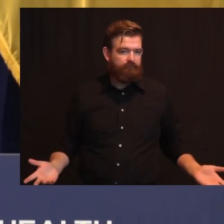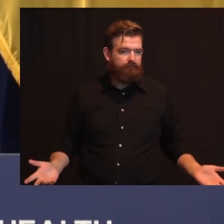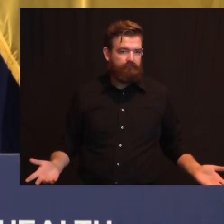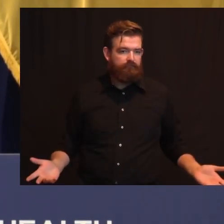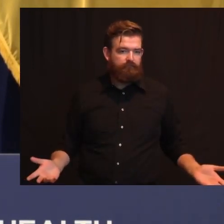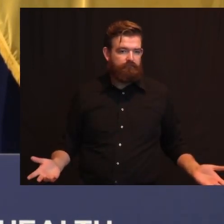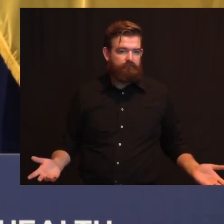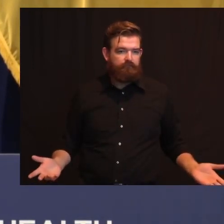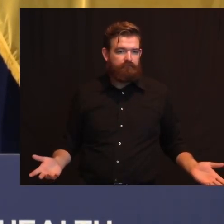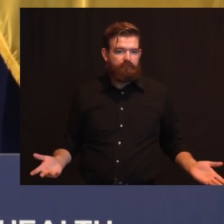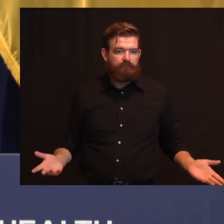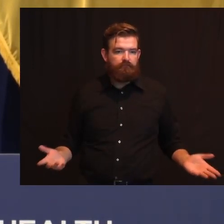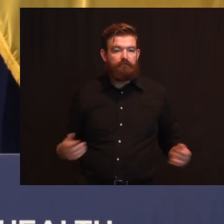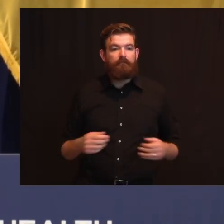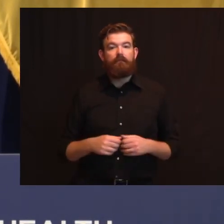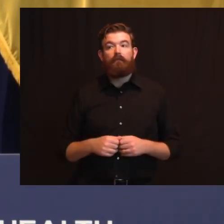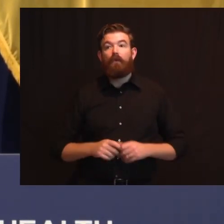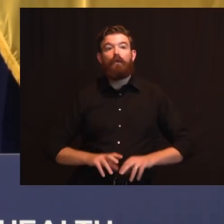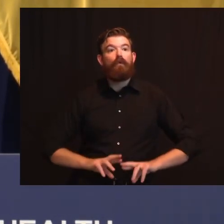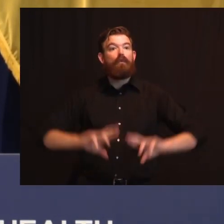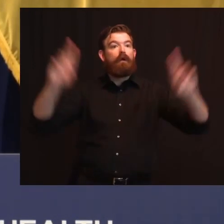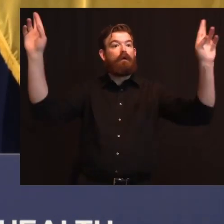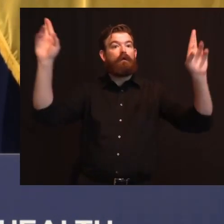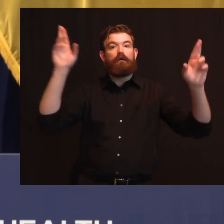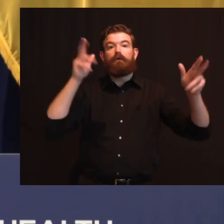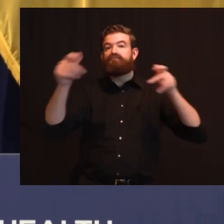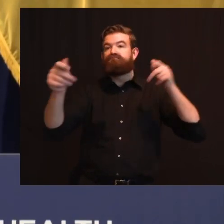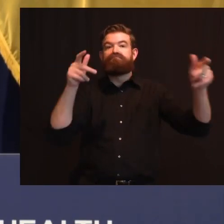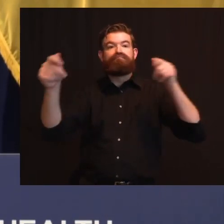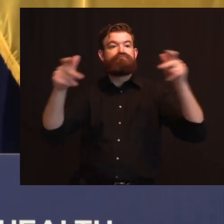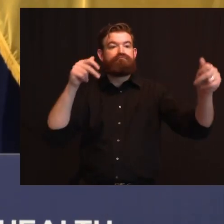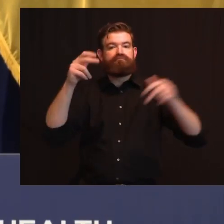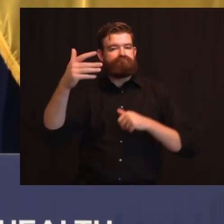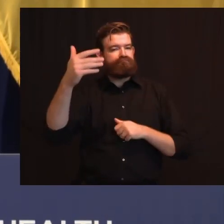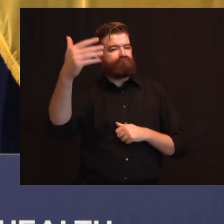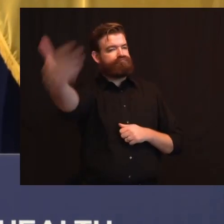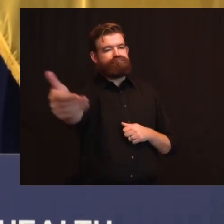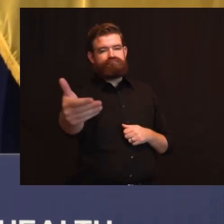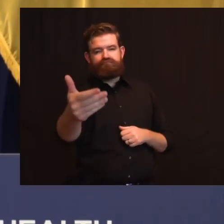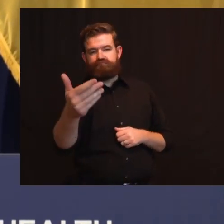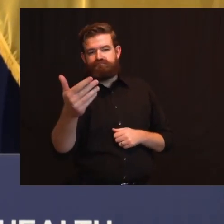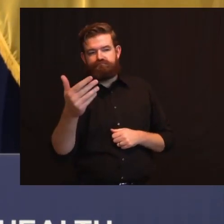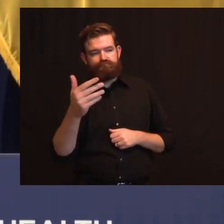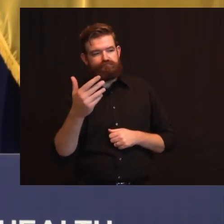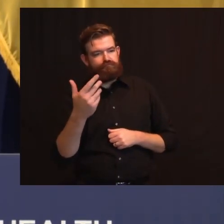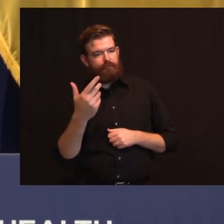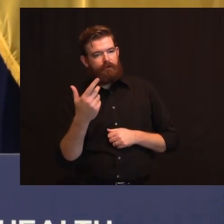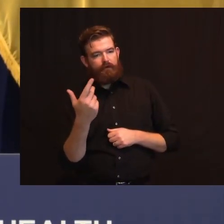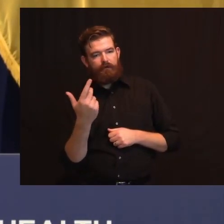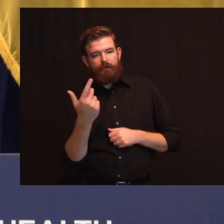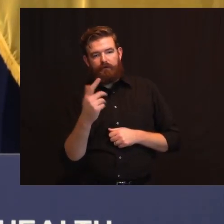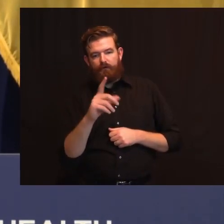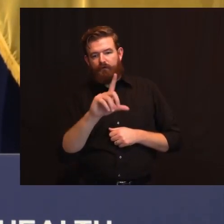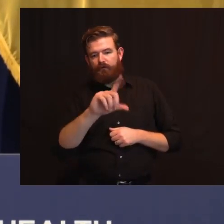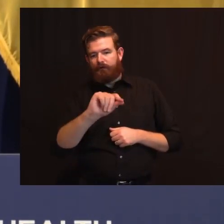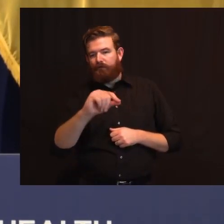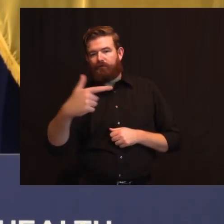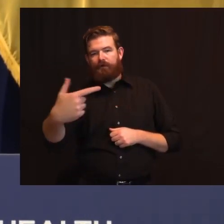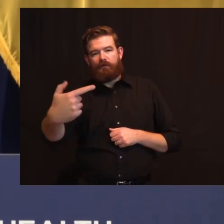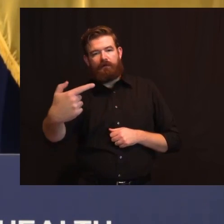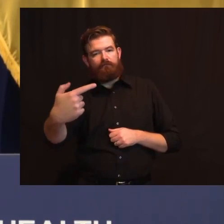normality, prior to COVID, it's going to be well into 2021, toward the end of 2021, which I don't think